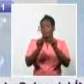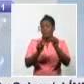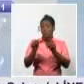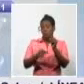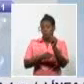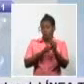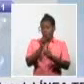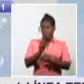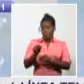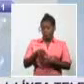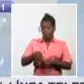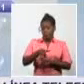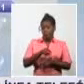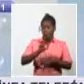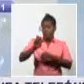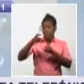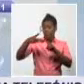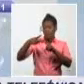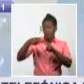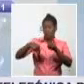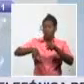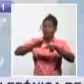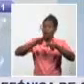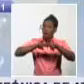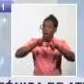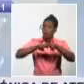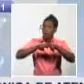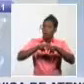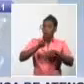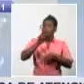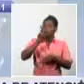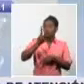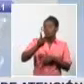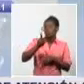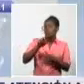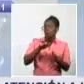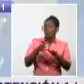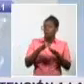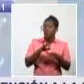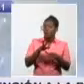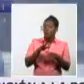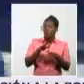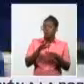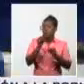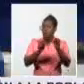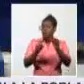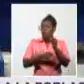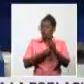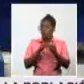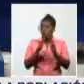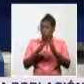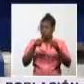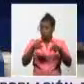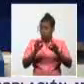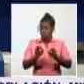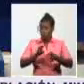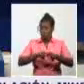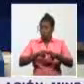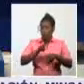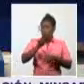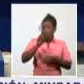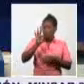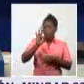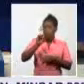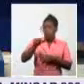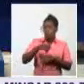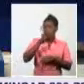positive rate of 46.4 per 100,000 inhabitants,